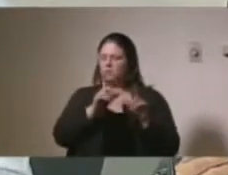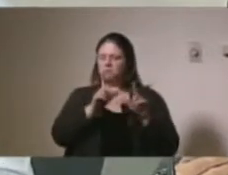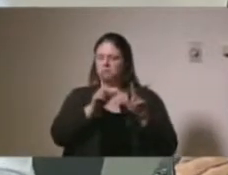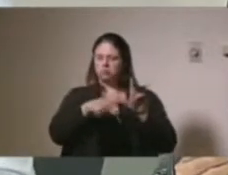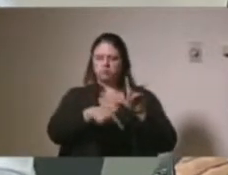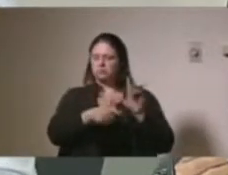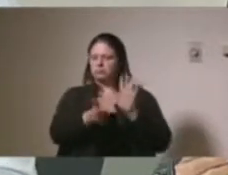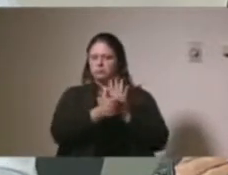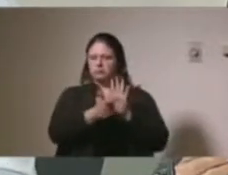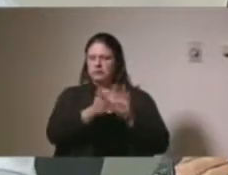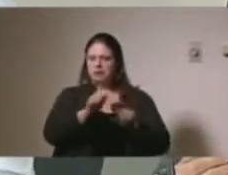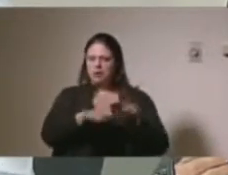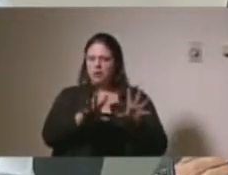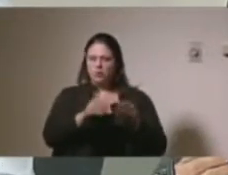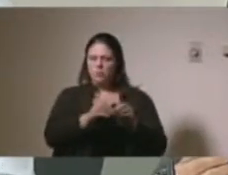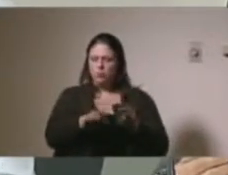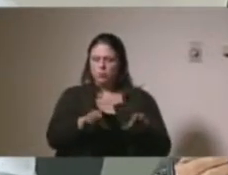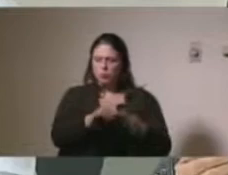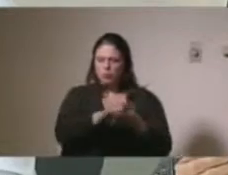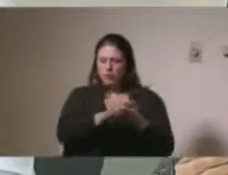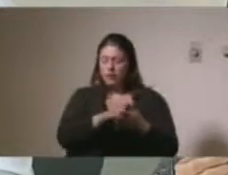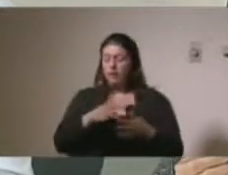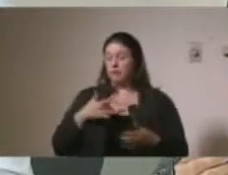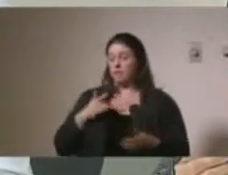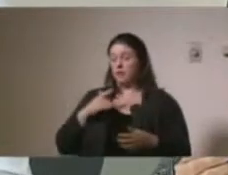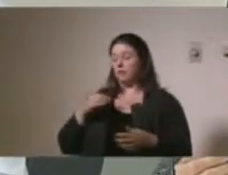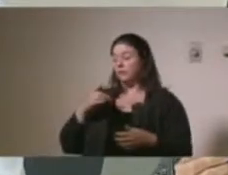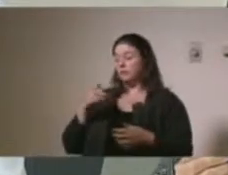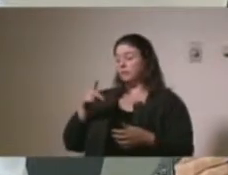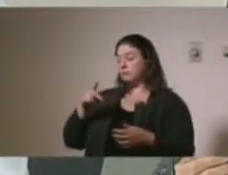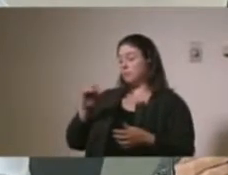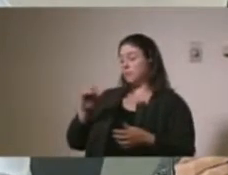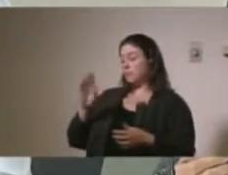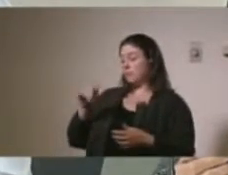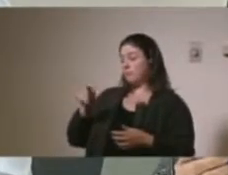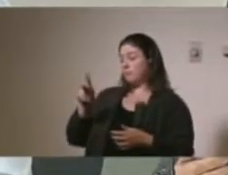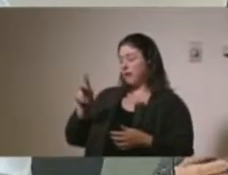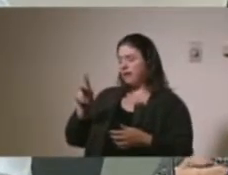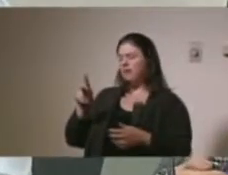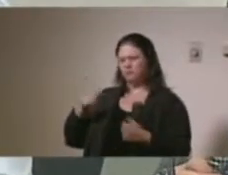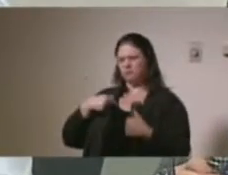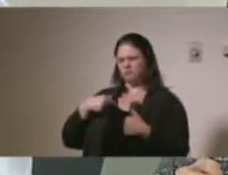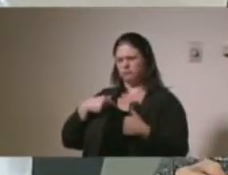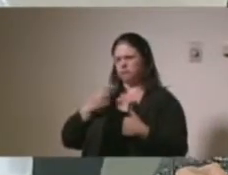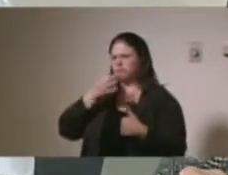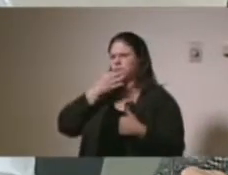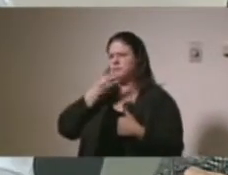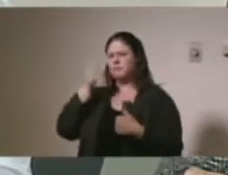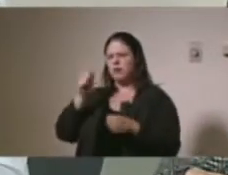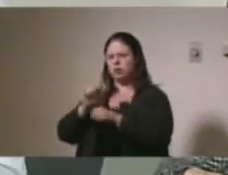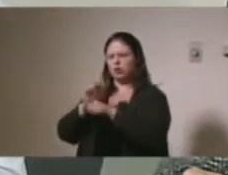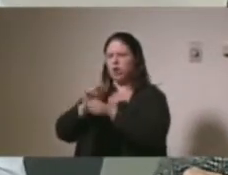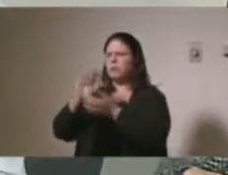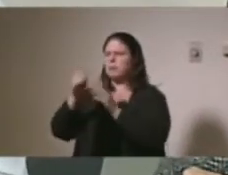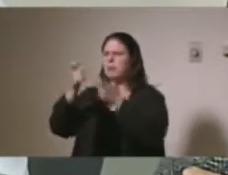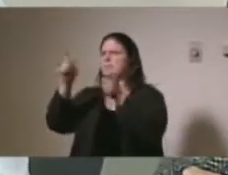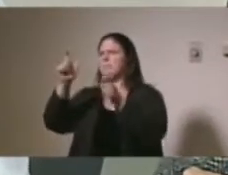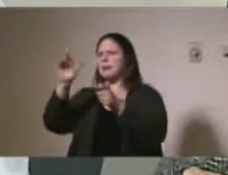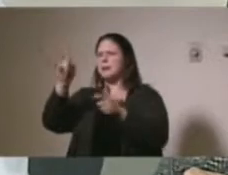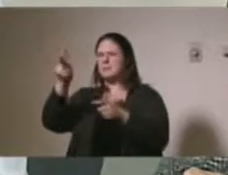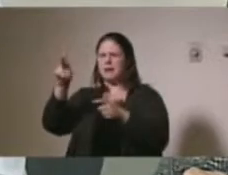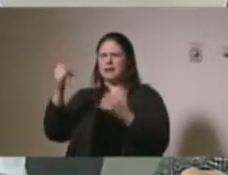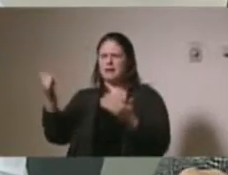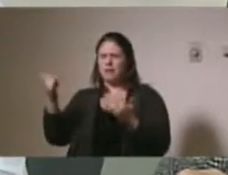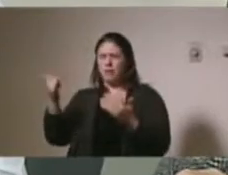postal bank, can do a better job than the large banks that are doing it now. Because, we look back